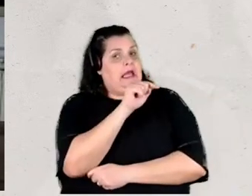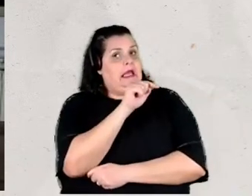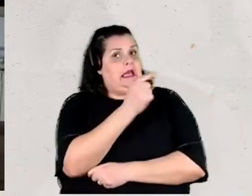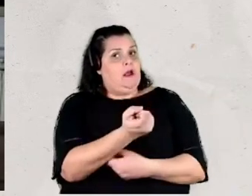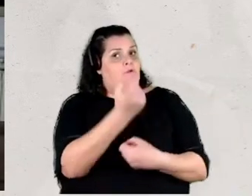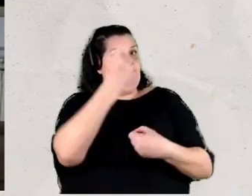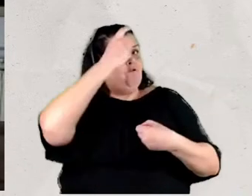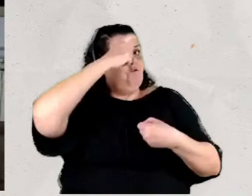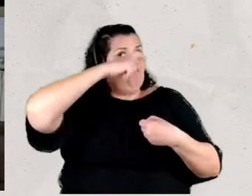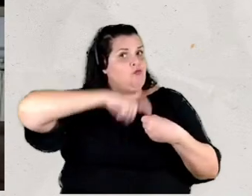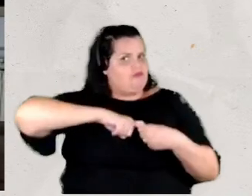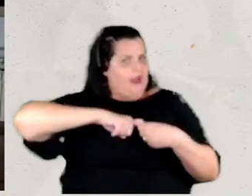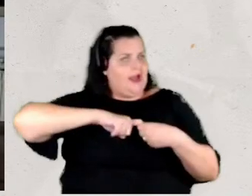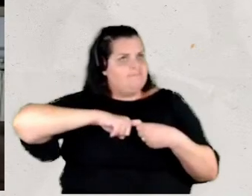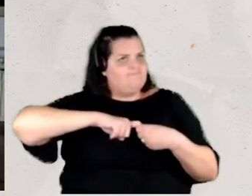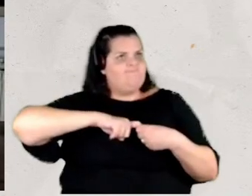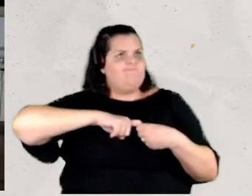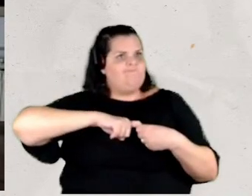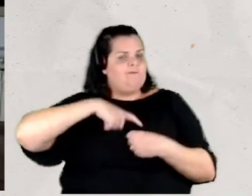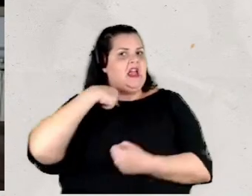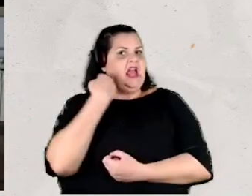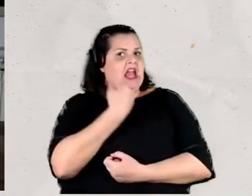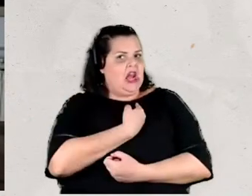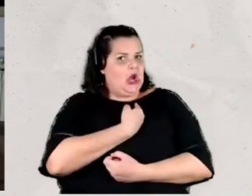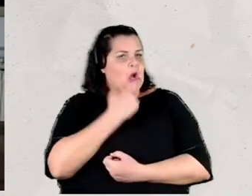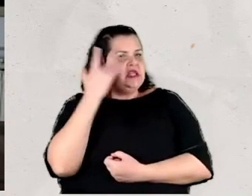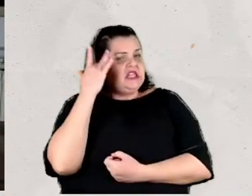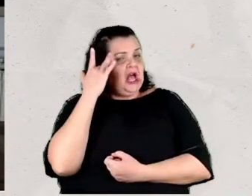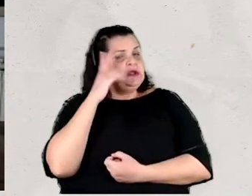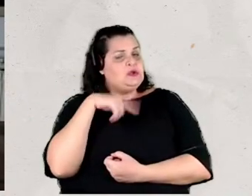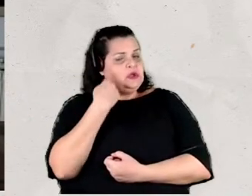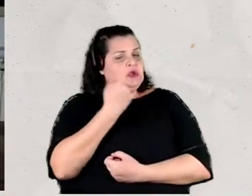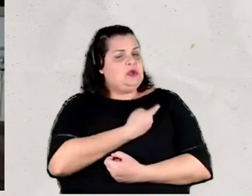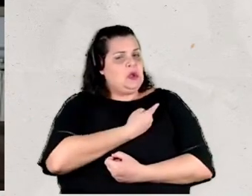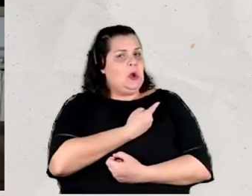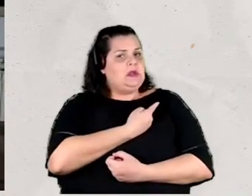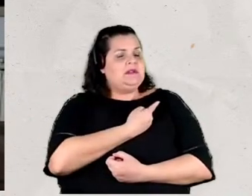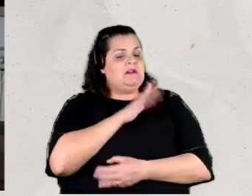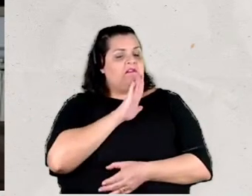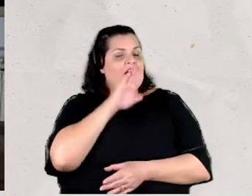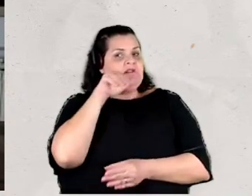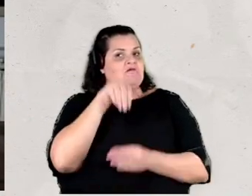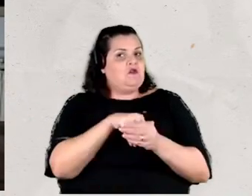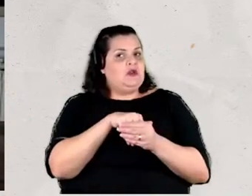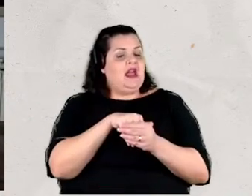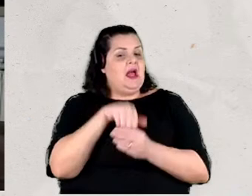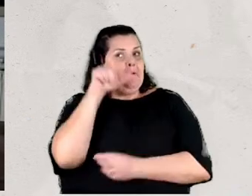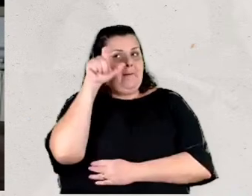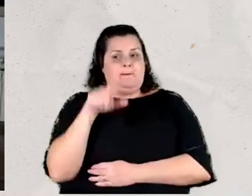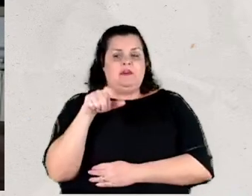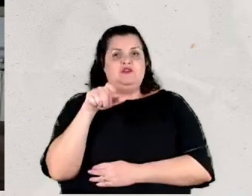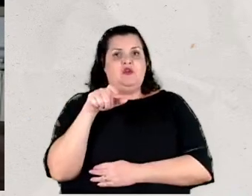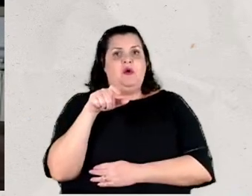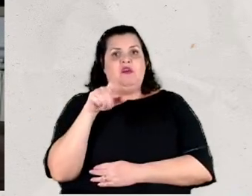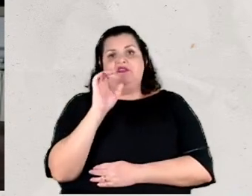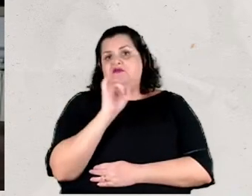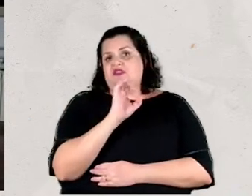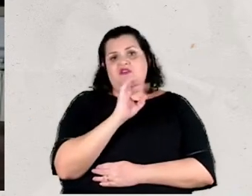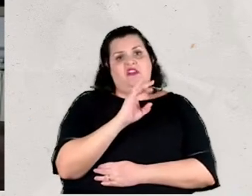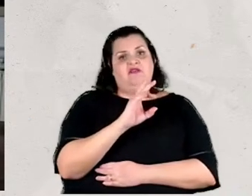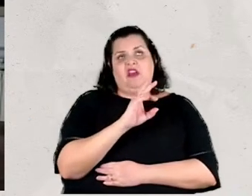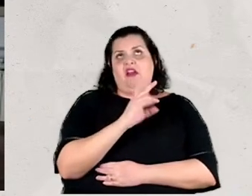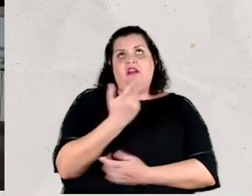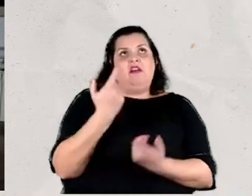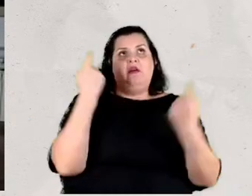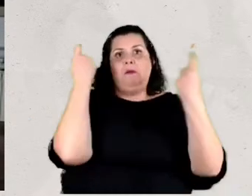legal problems. I think that Netanyahu will try to dismantle much of the